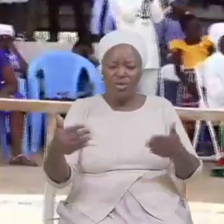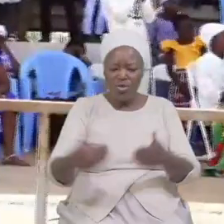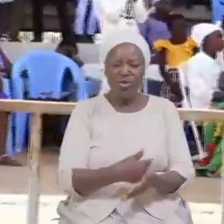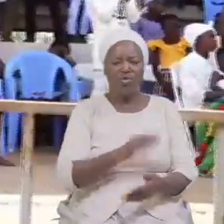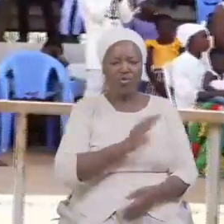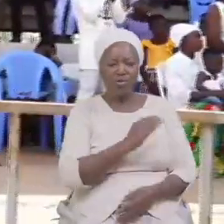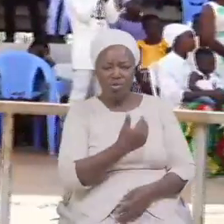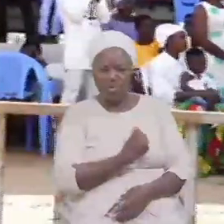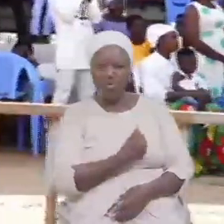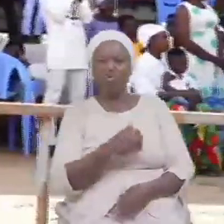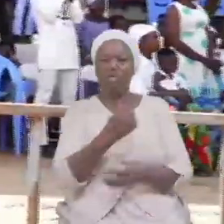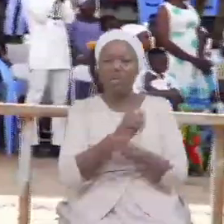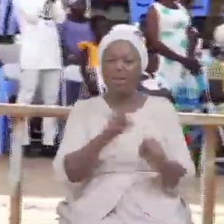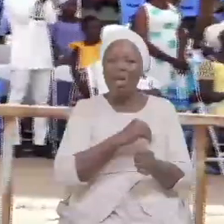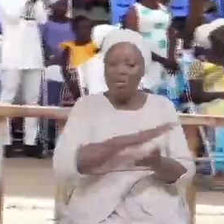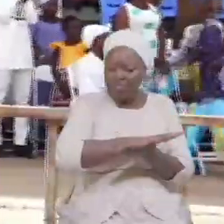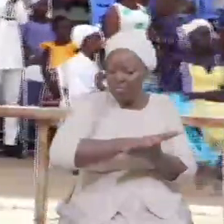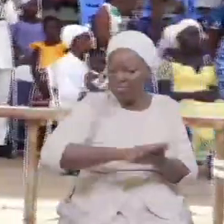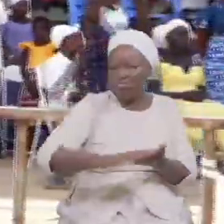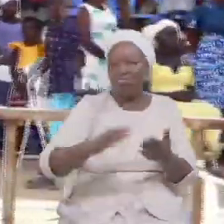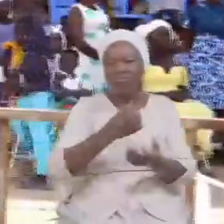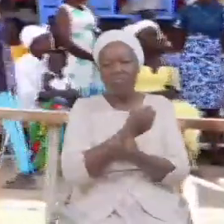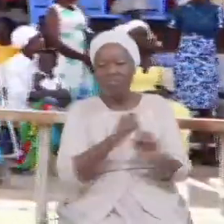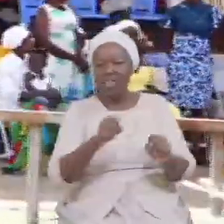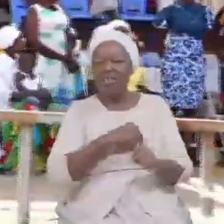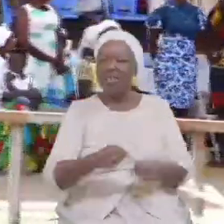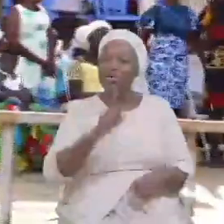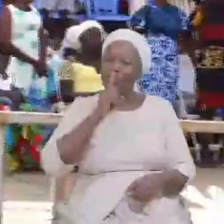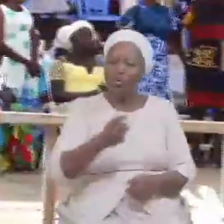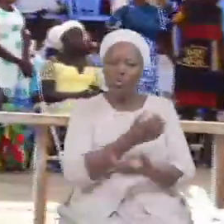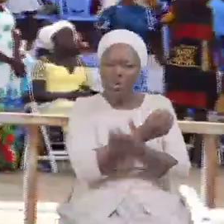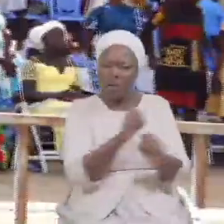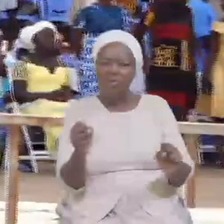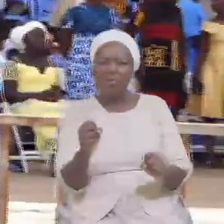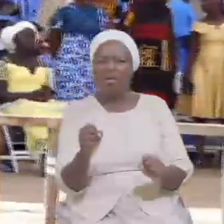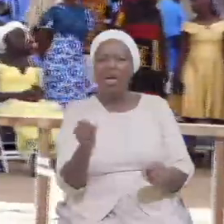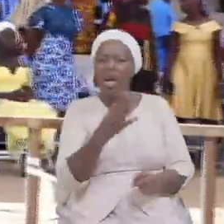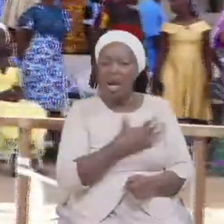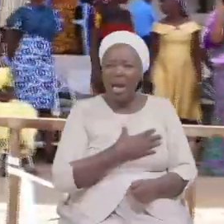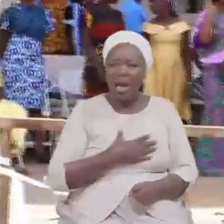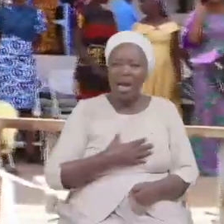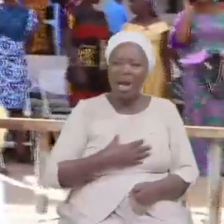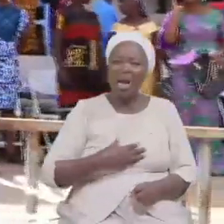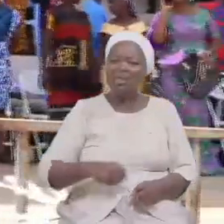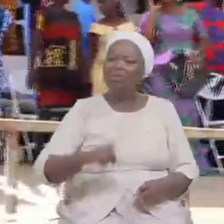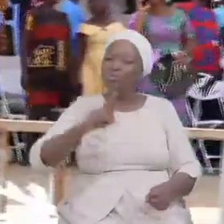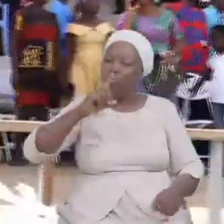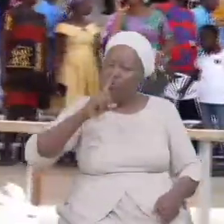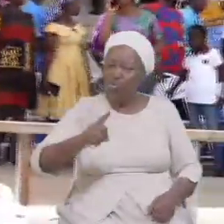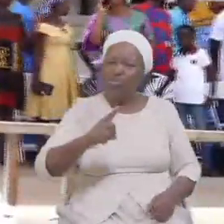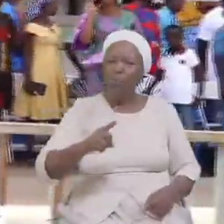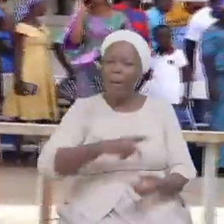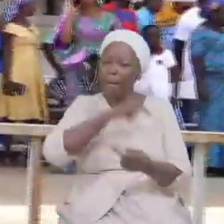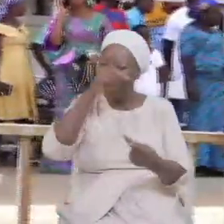a clear salvation, a definite salvation, an evidential salvation